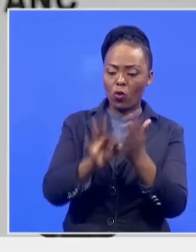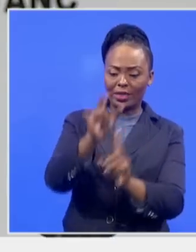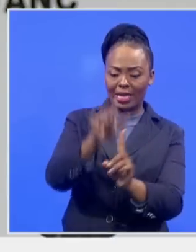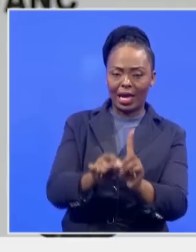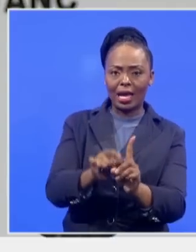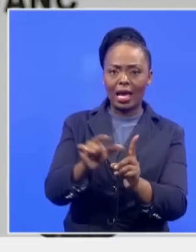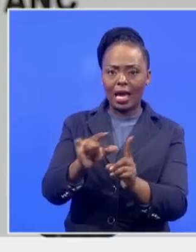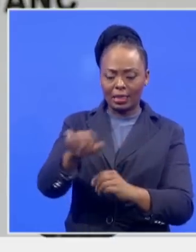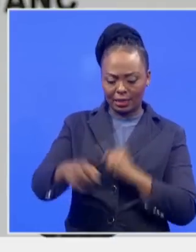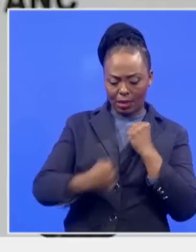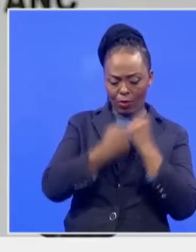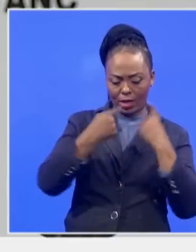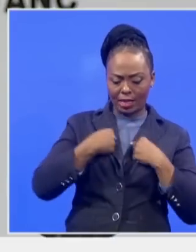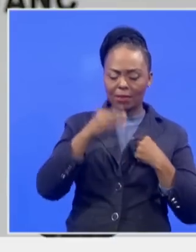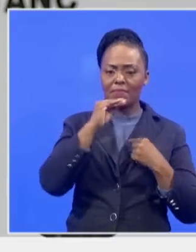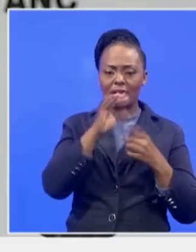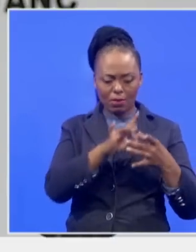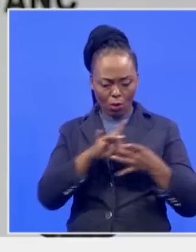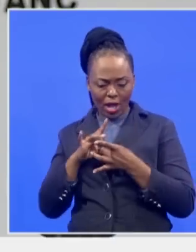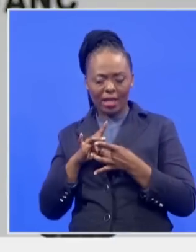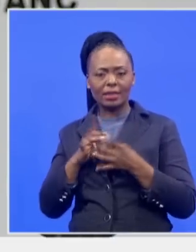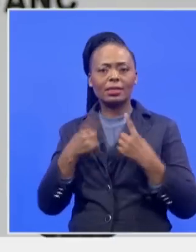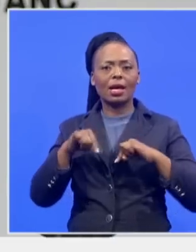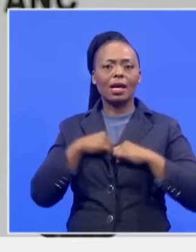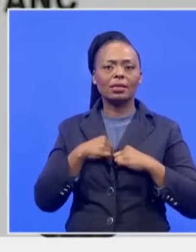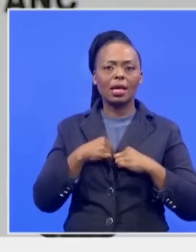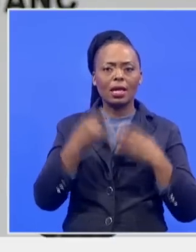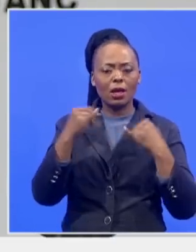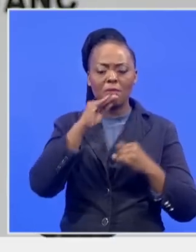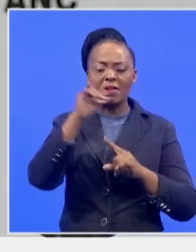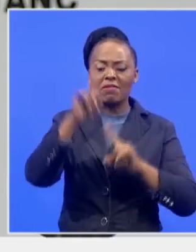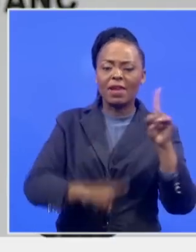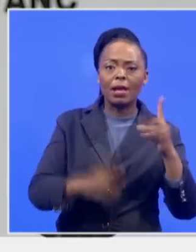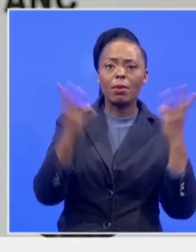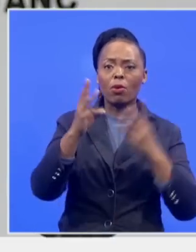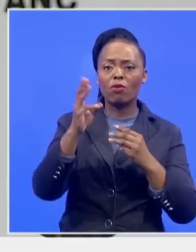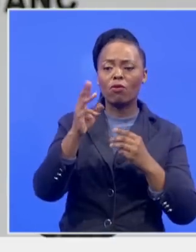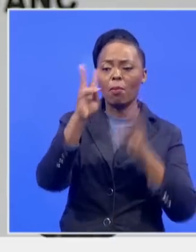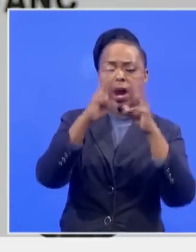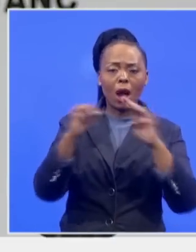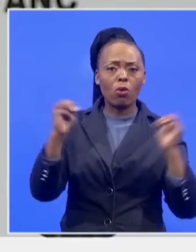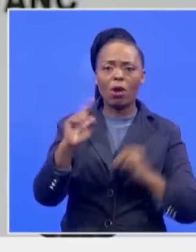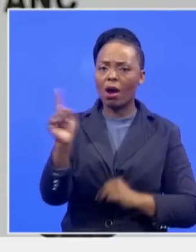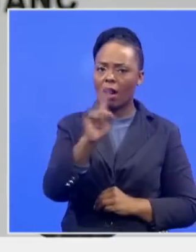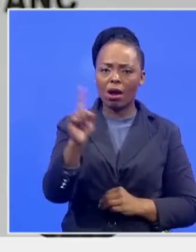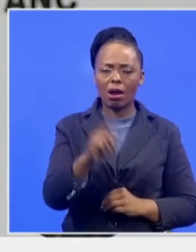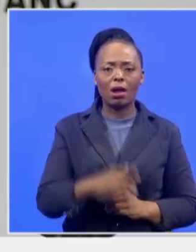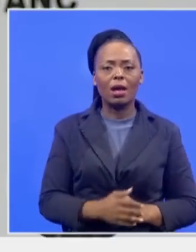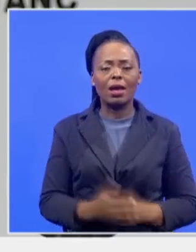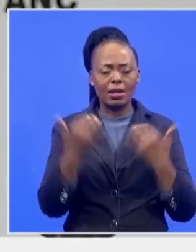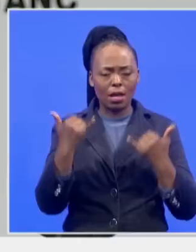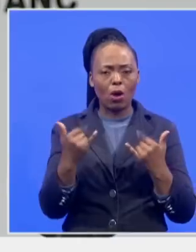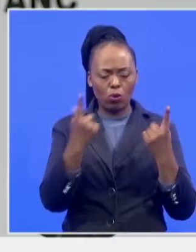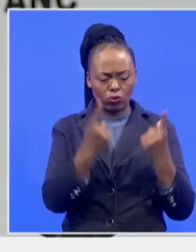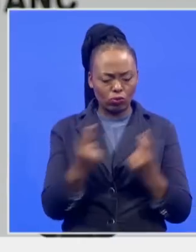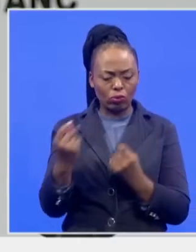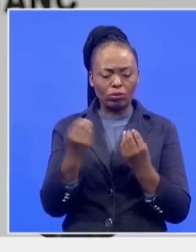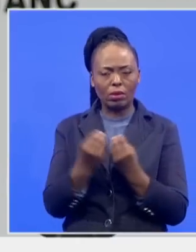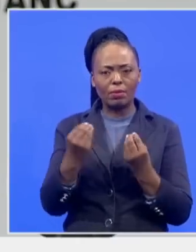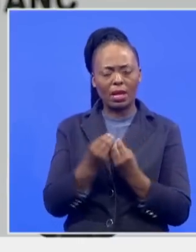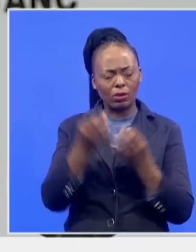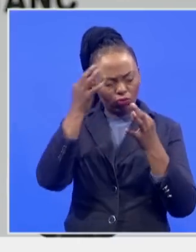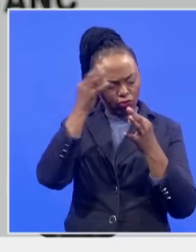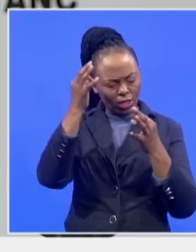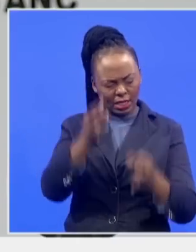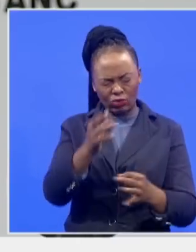party. We can't fail the people of Mangaung. We can't. And we are going to act decisively. From